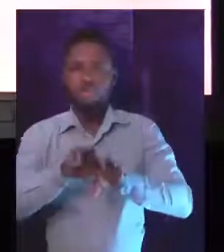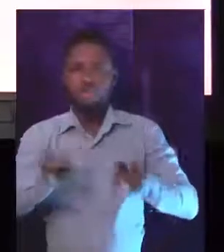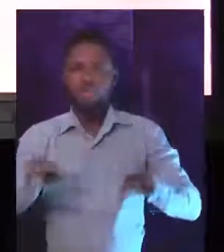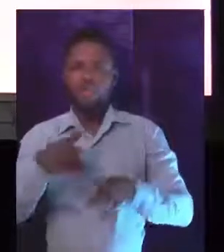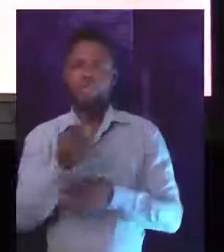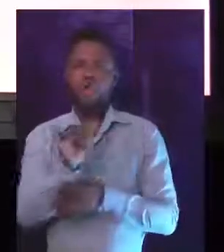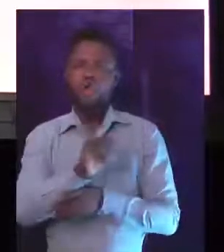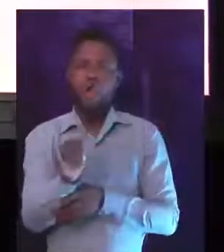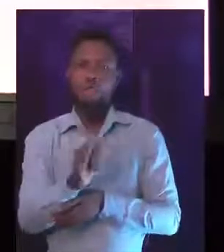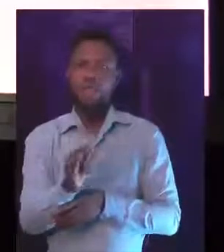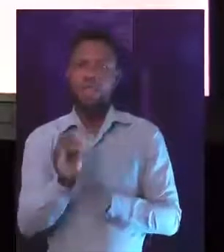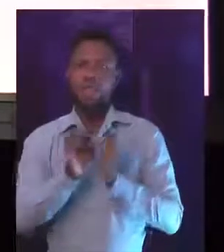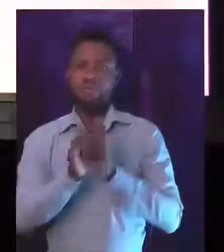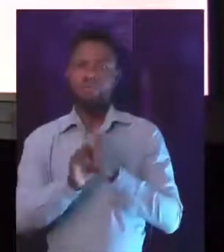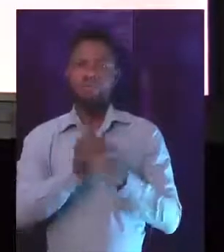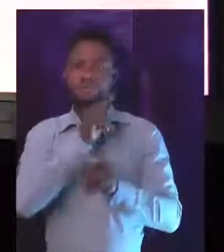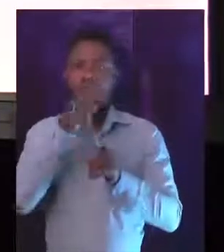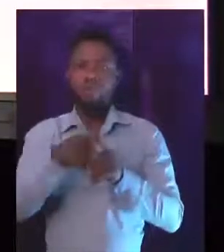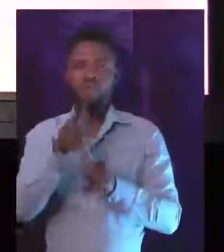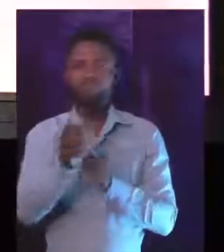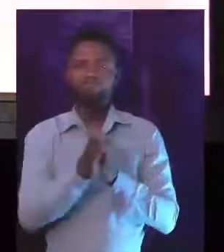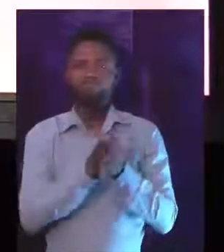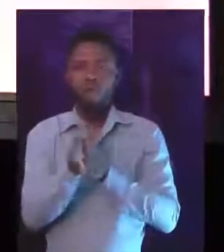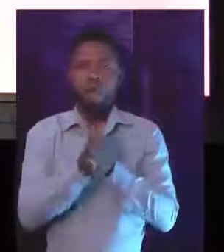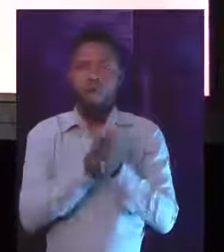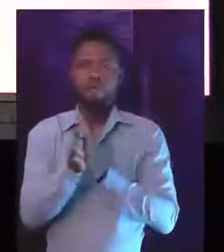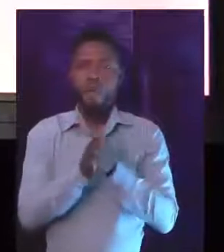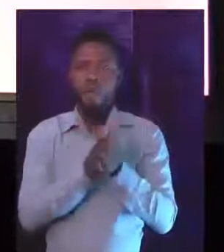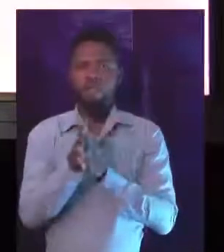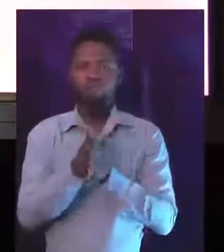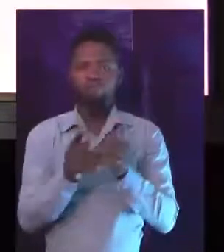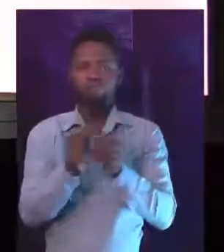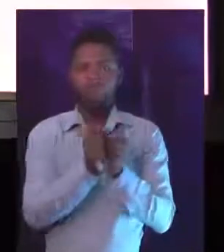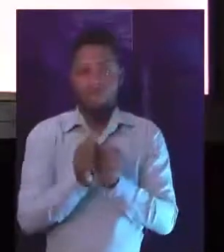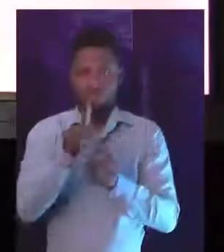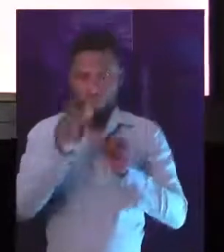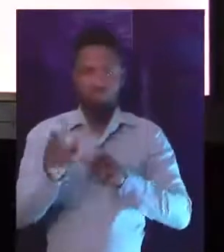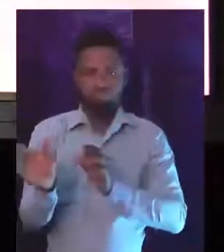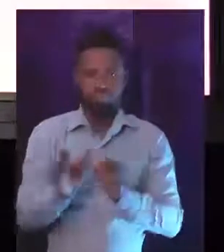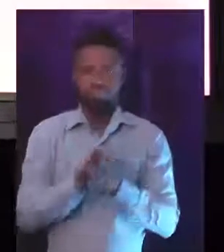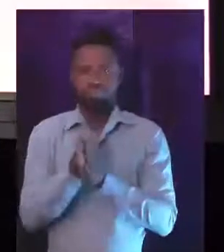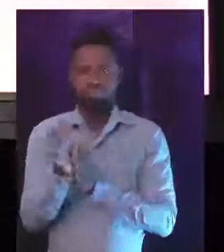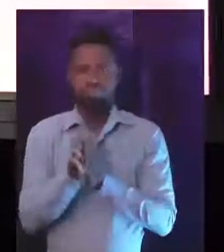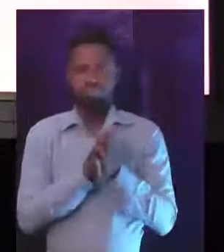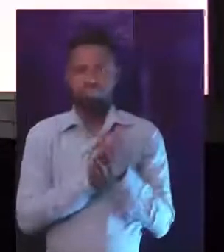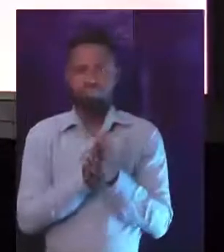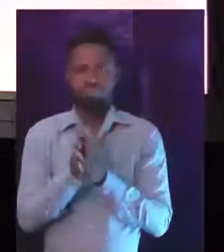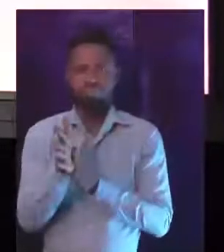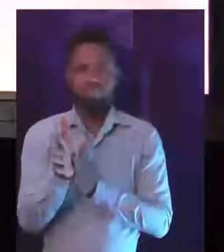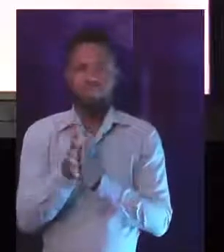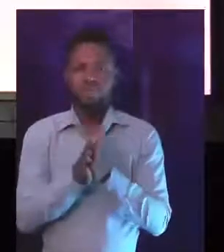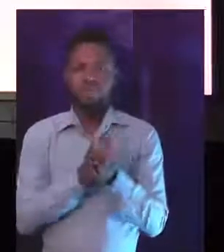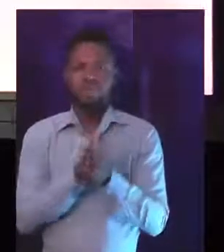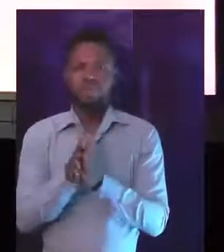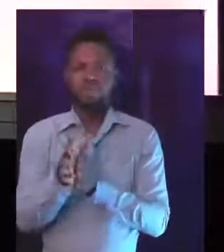surfaces. The very common example here is when you rub your palms together. You can see, you can do that with